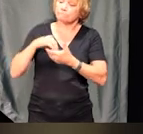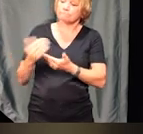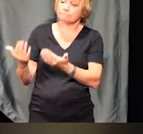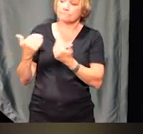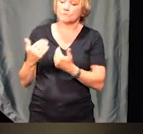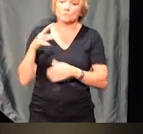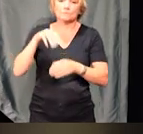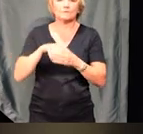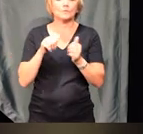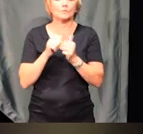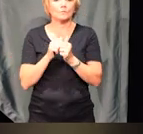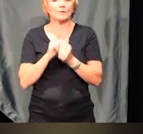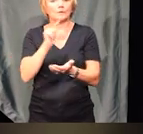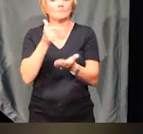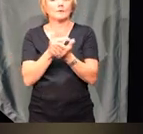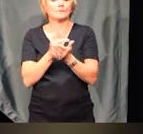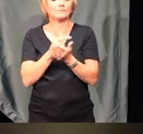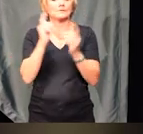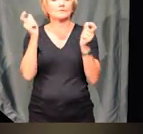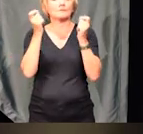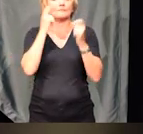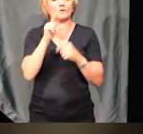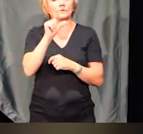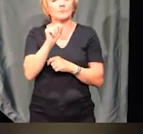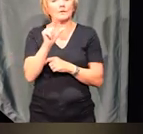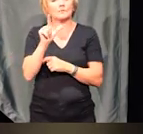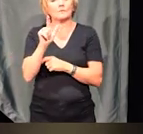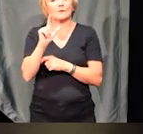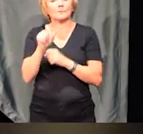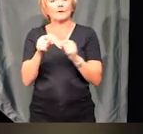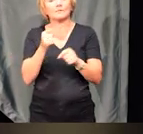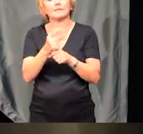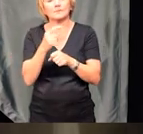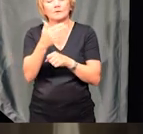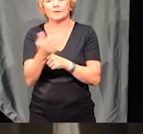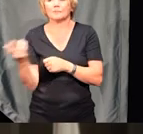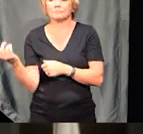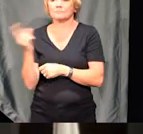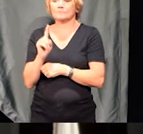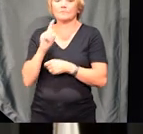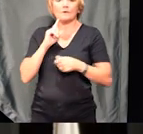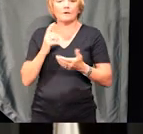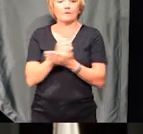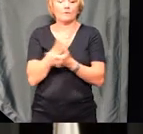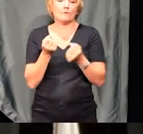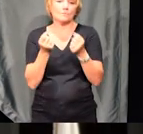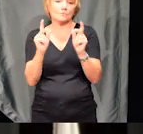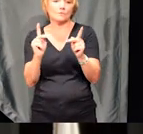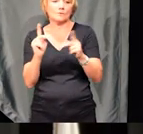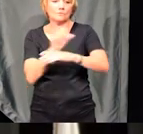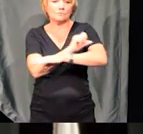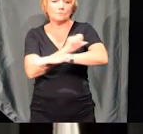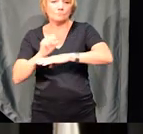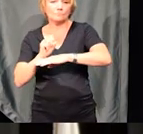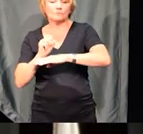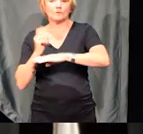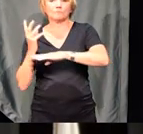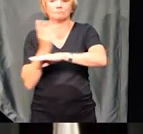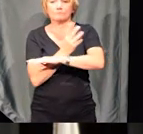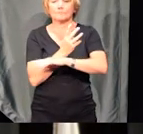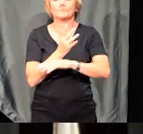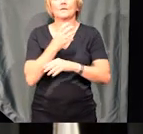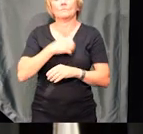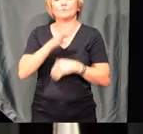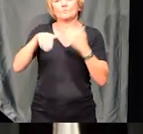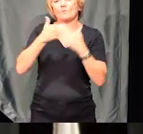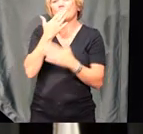2021 for your opportunity to walk across that stage. I wish you all the best.